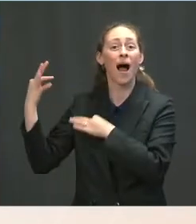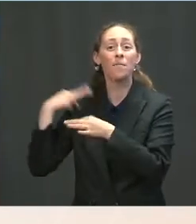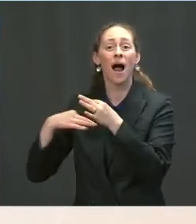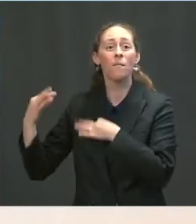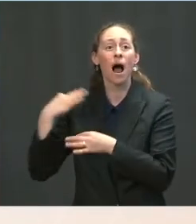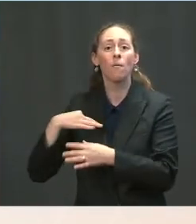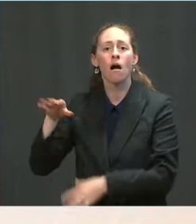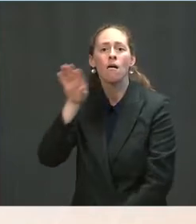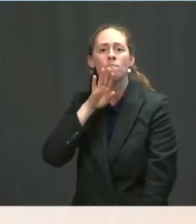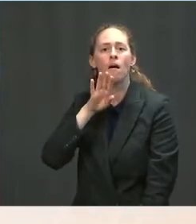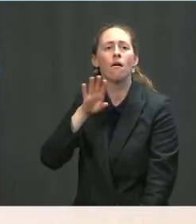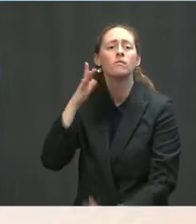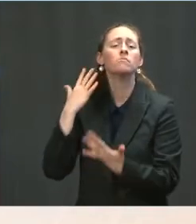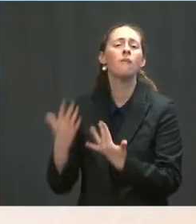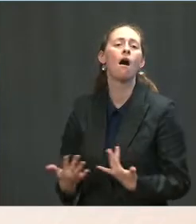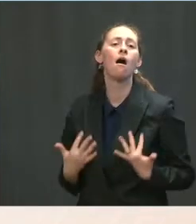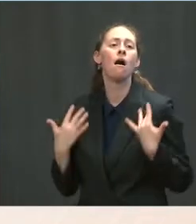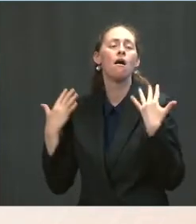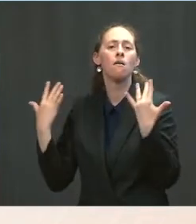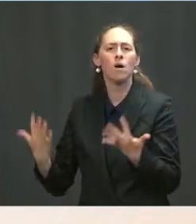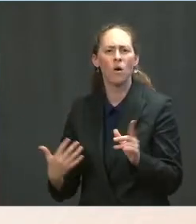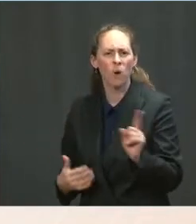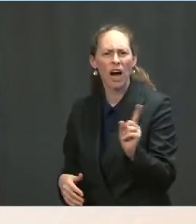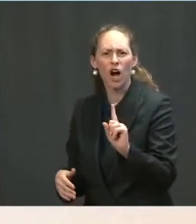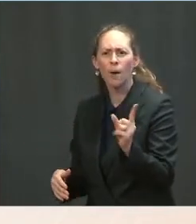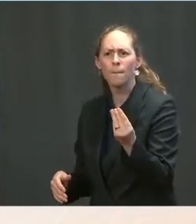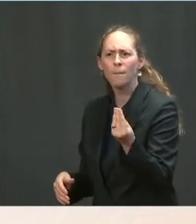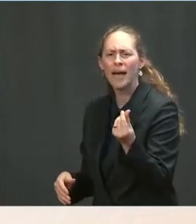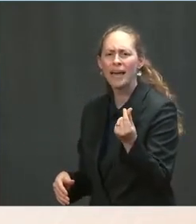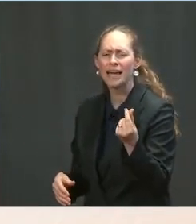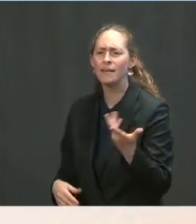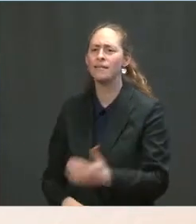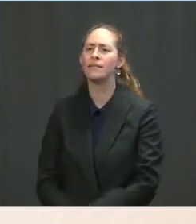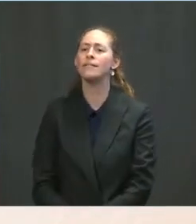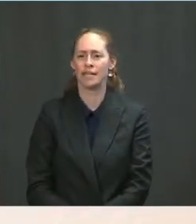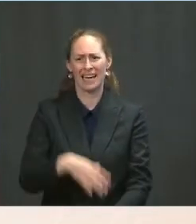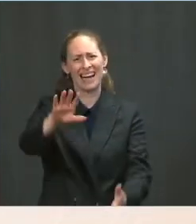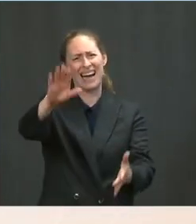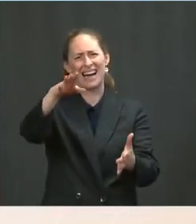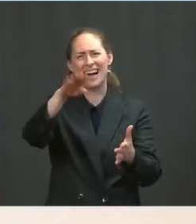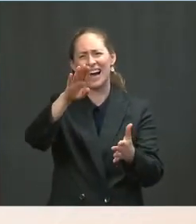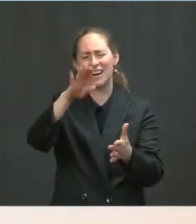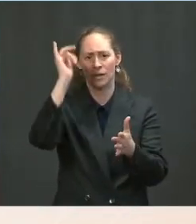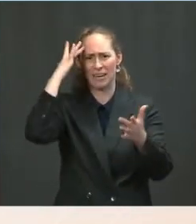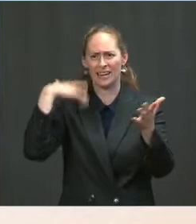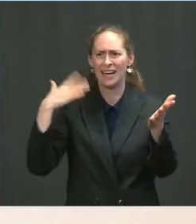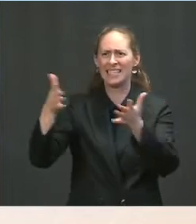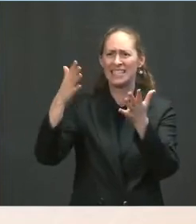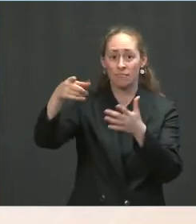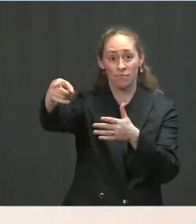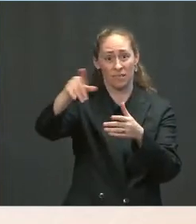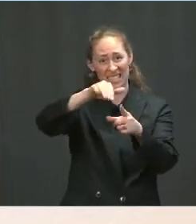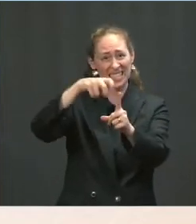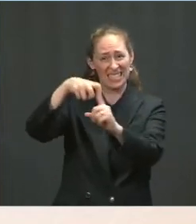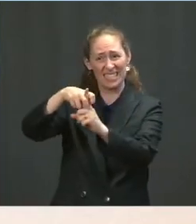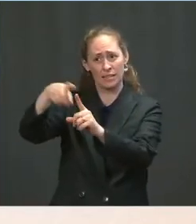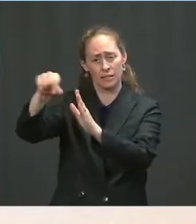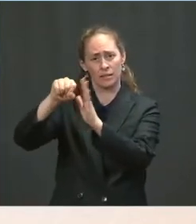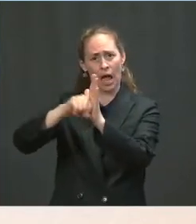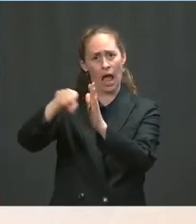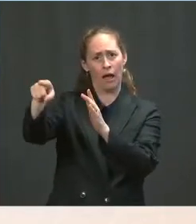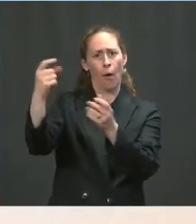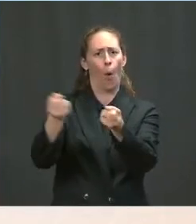we're encouraging the states to get that out as soon as possible. They have it. They need to get that out. Yeah, gotcha.